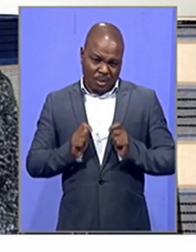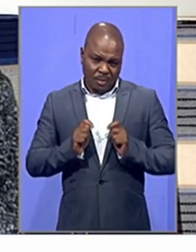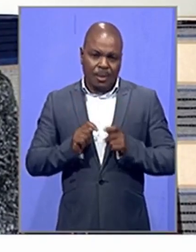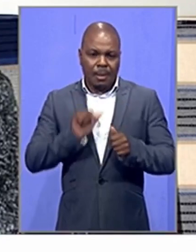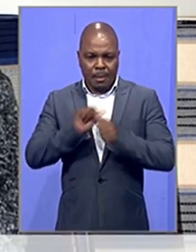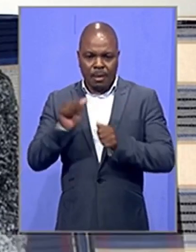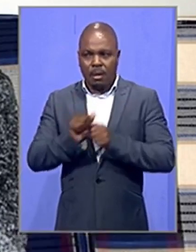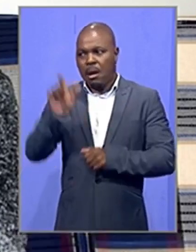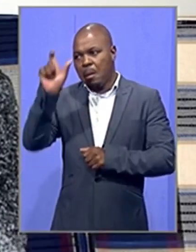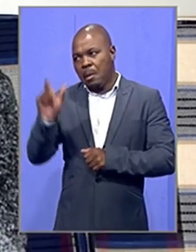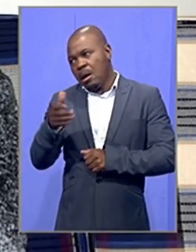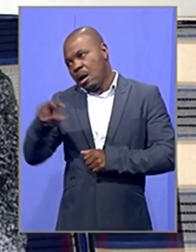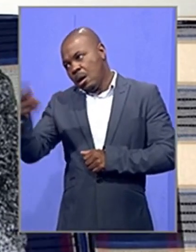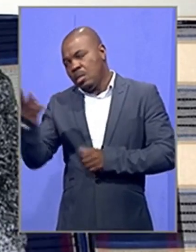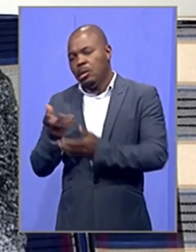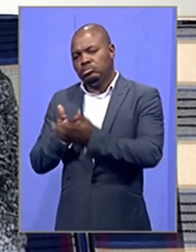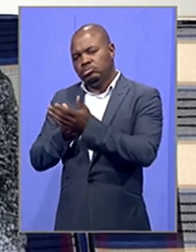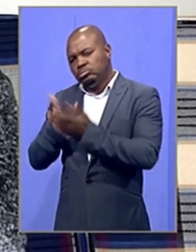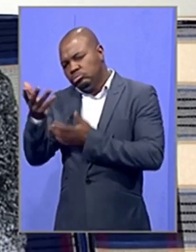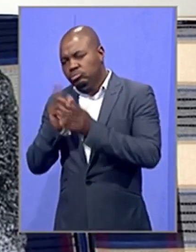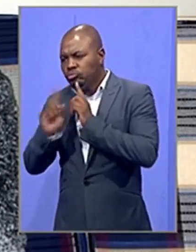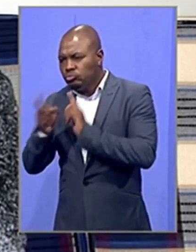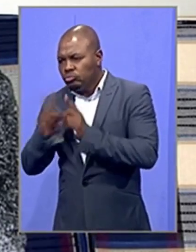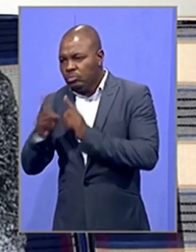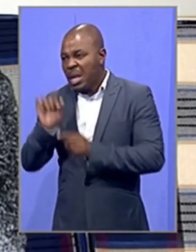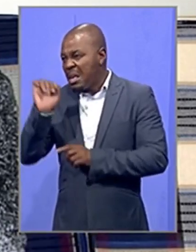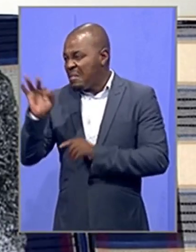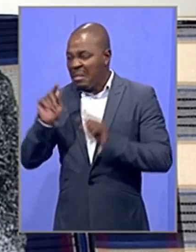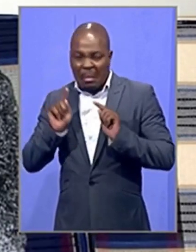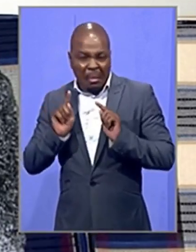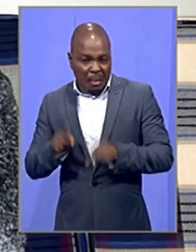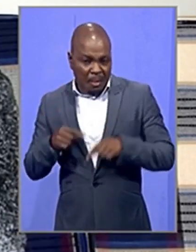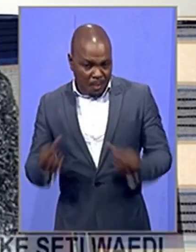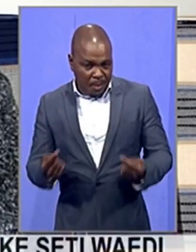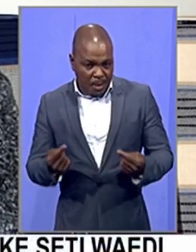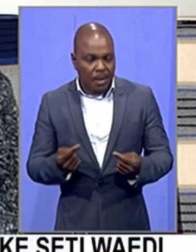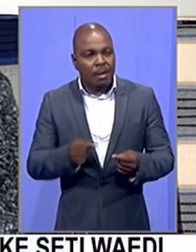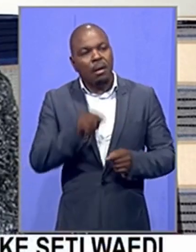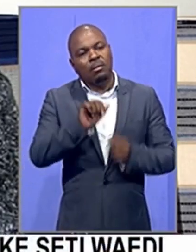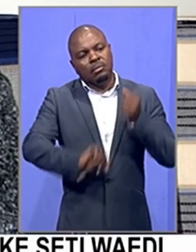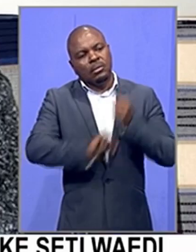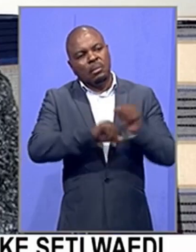to someone. If you are not able to talk to someone or your